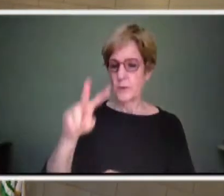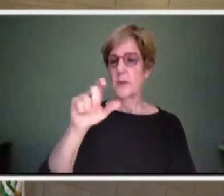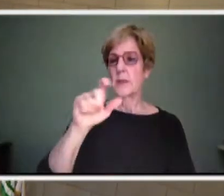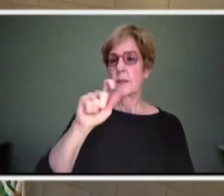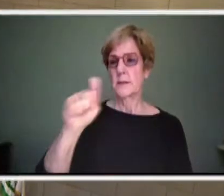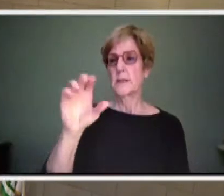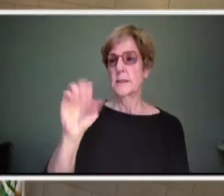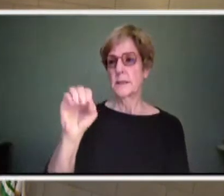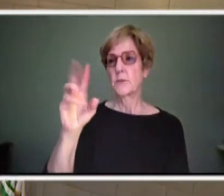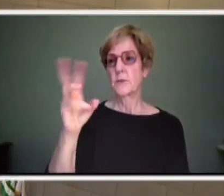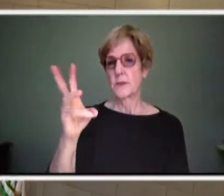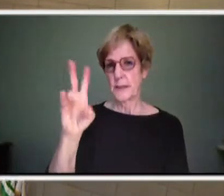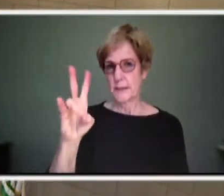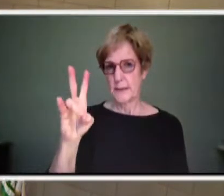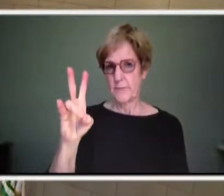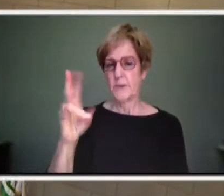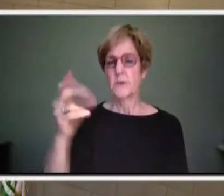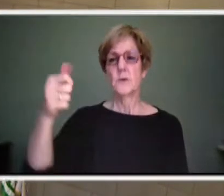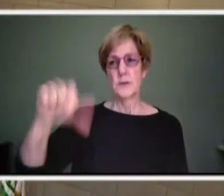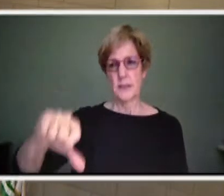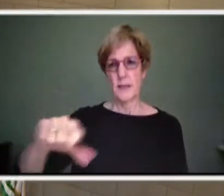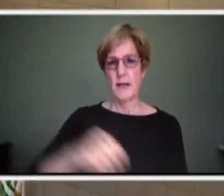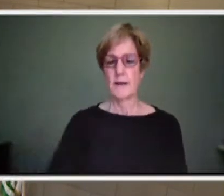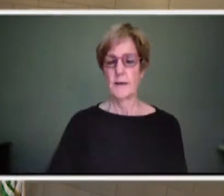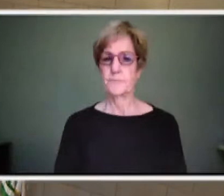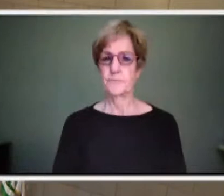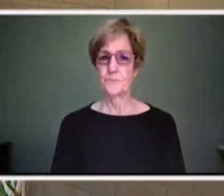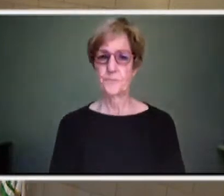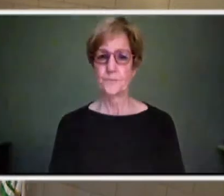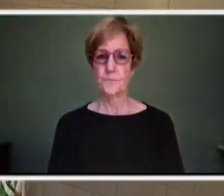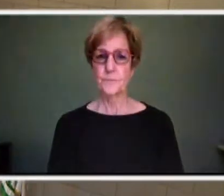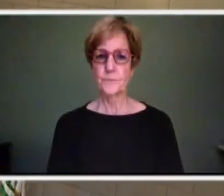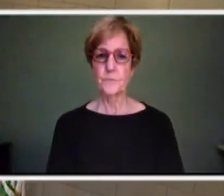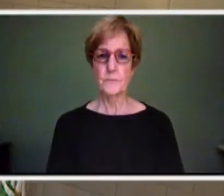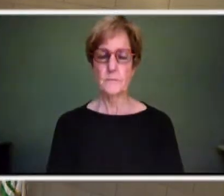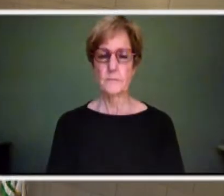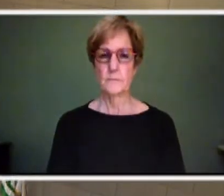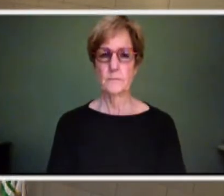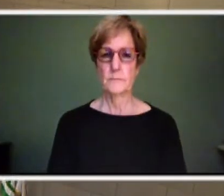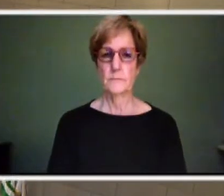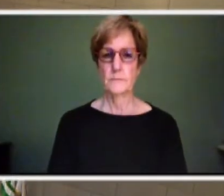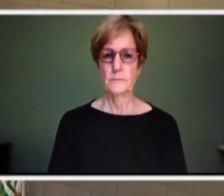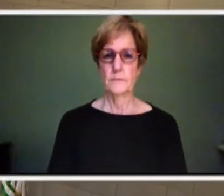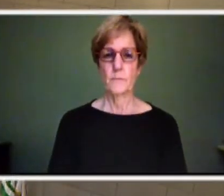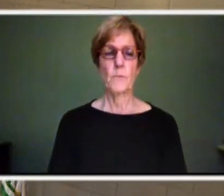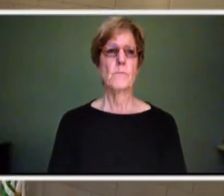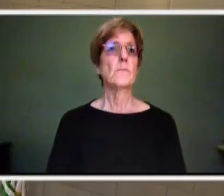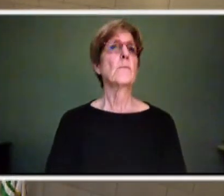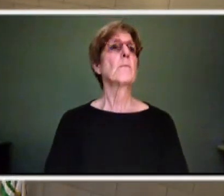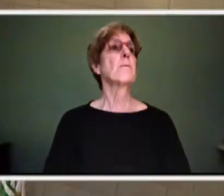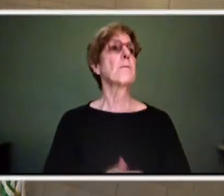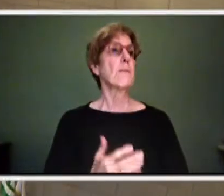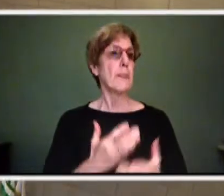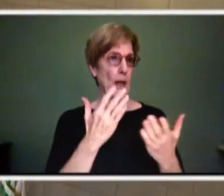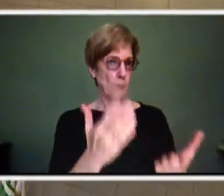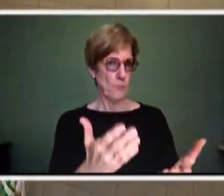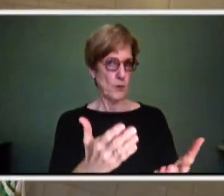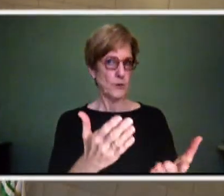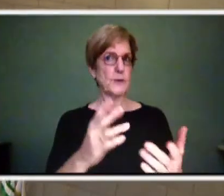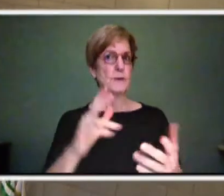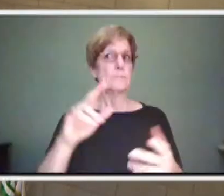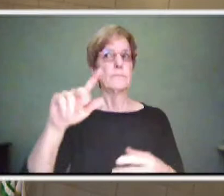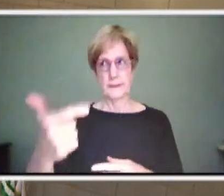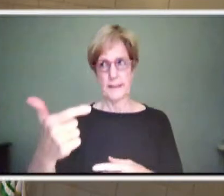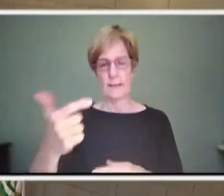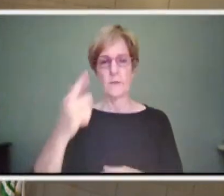2022-067, move to deny. Second. We have a motion and a second for the substitute motion. All